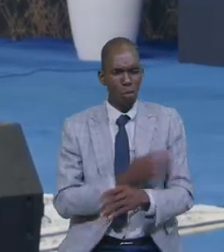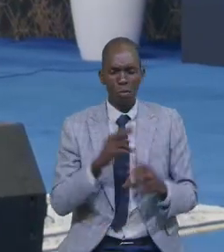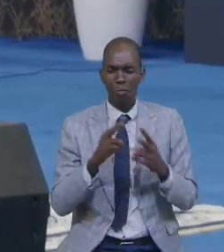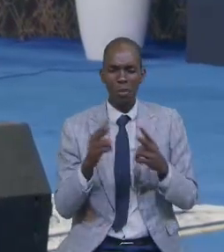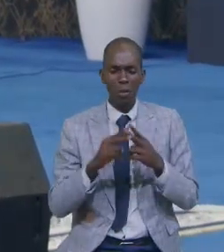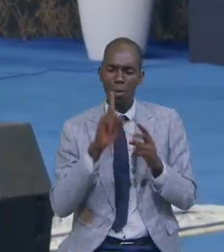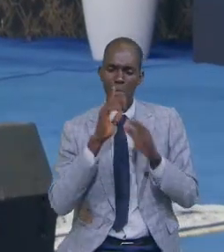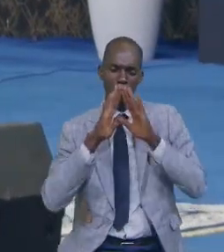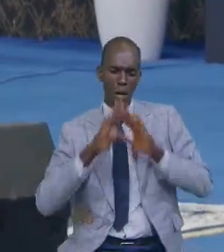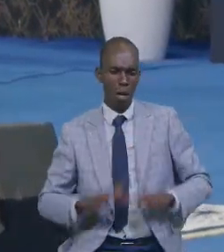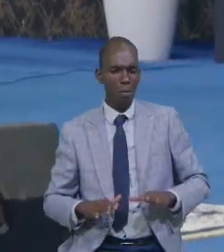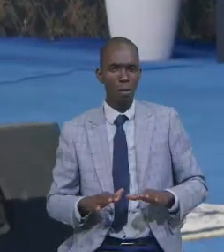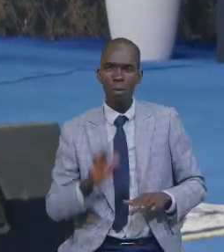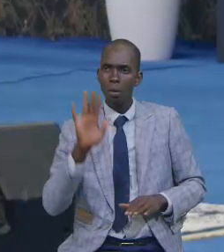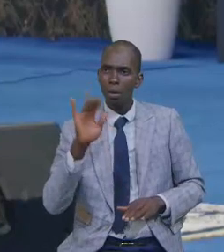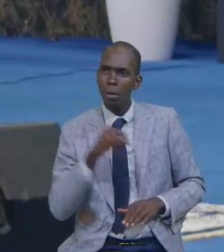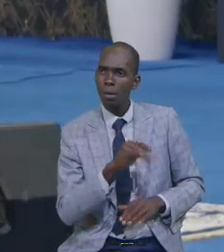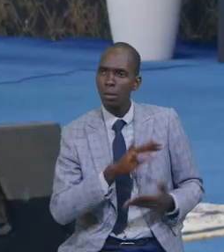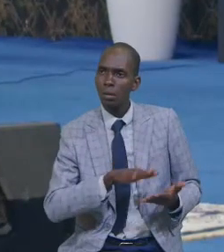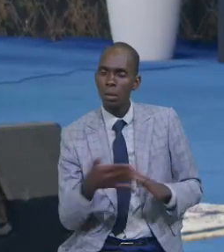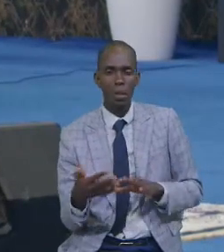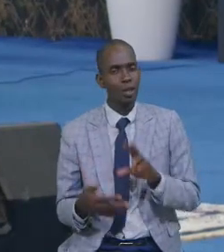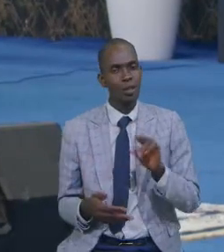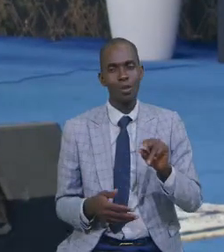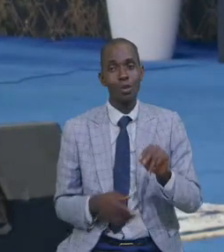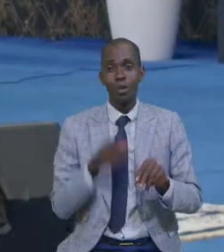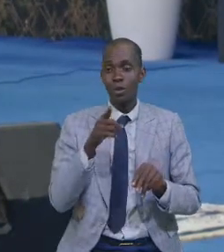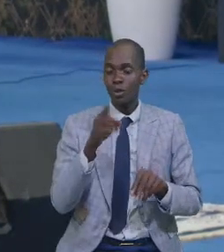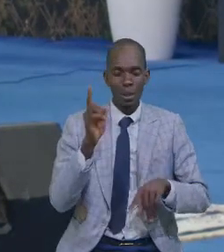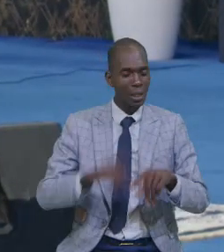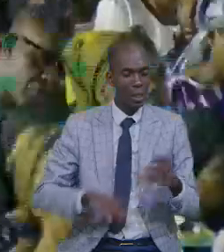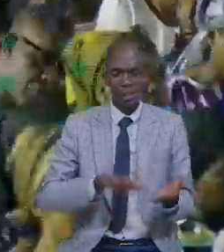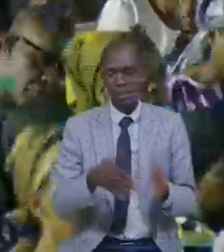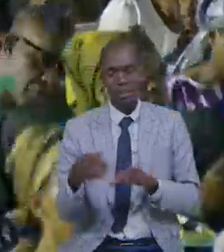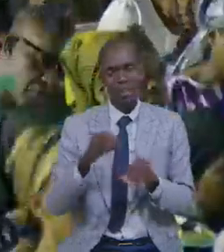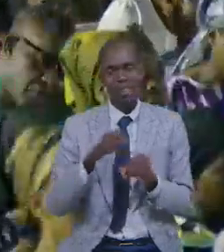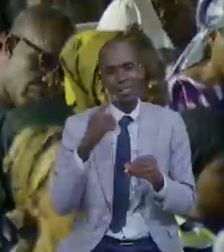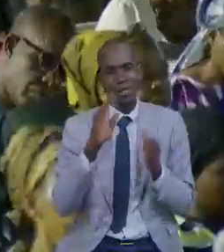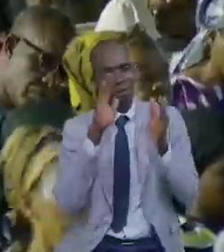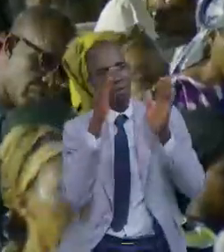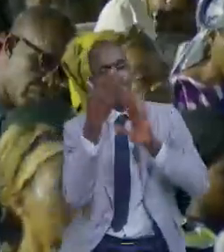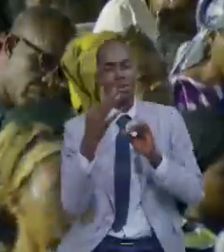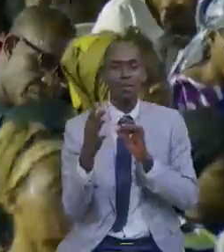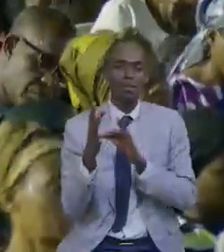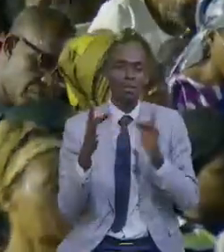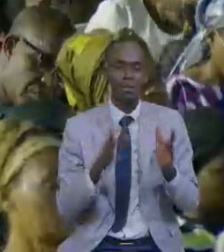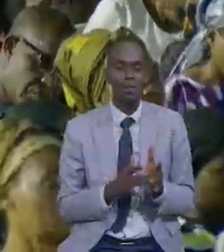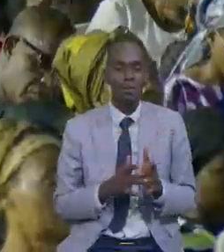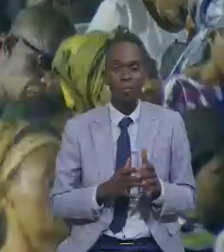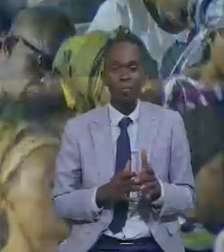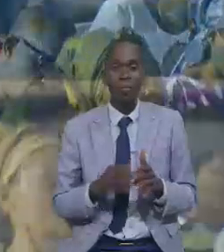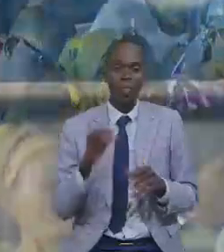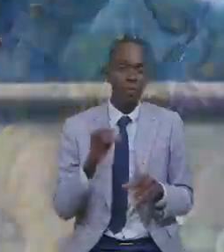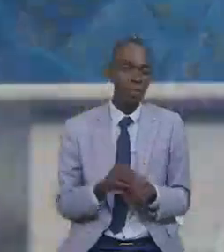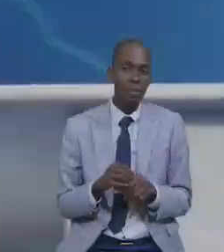Is he dead? No, you cannot die in the presence of Jesus. If the evil spirit that